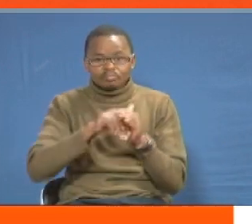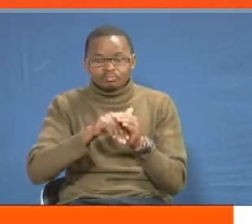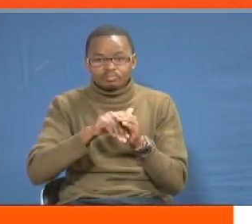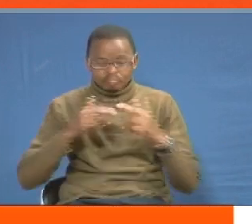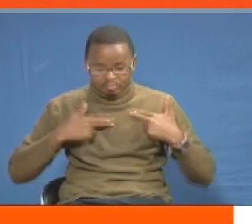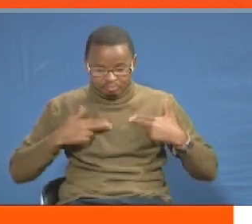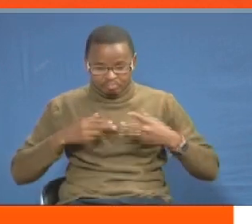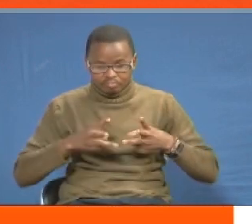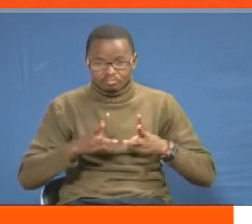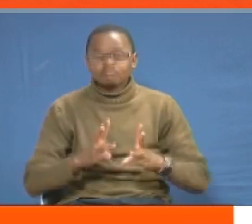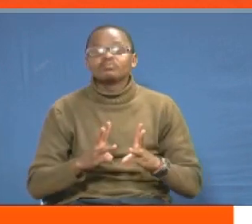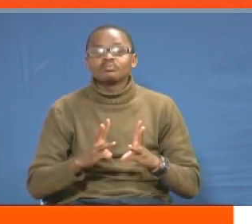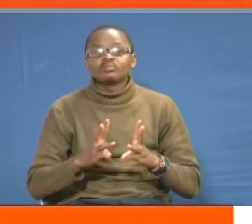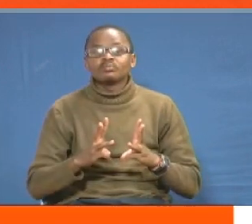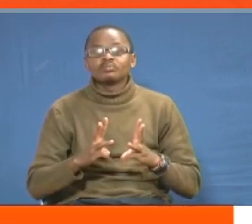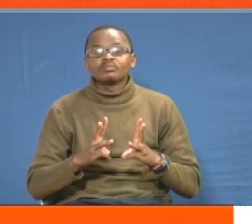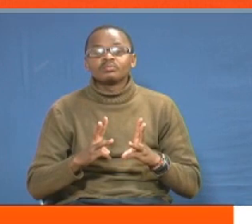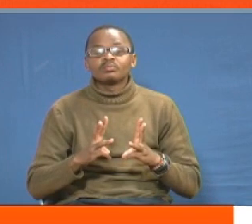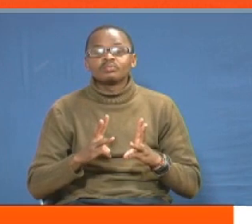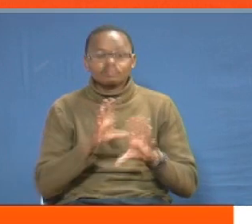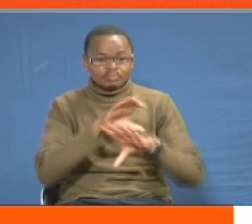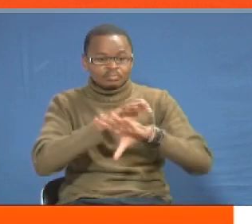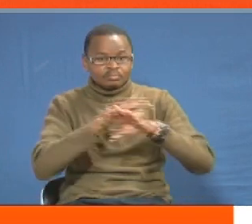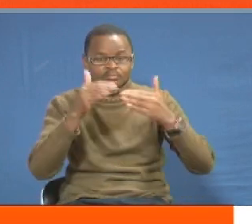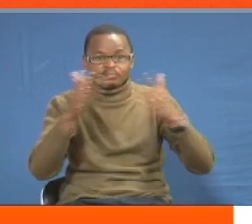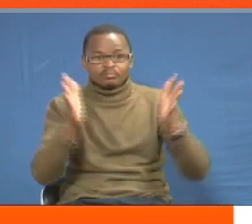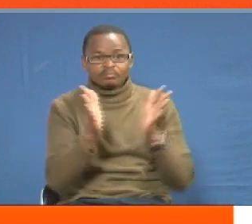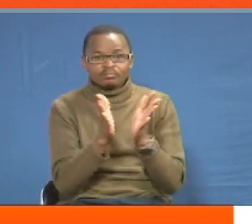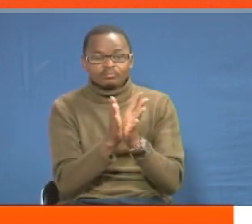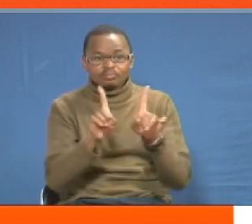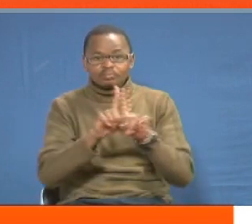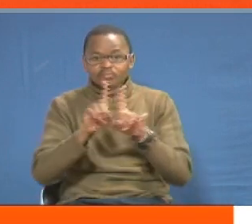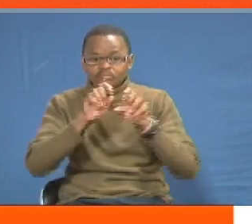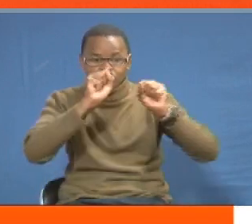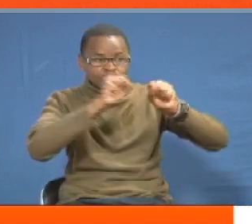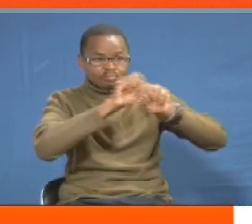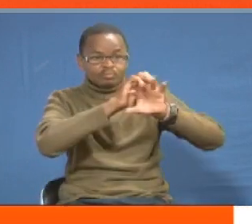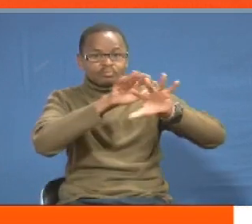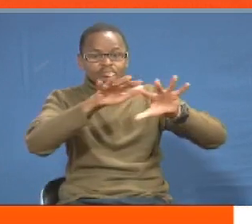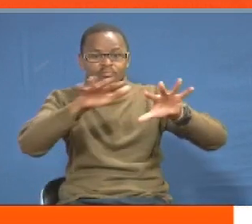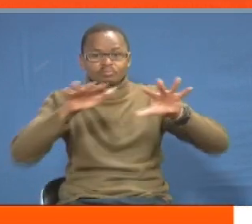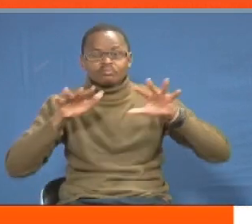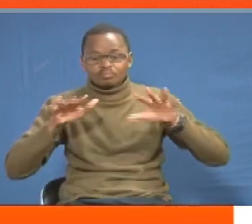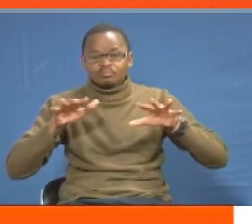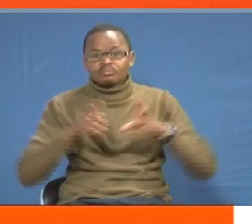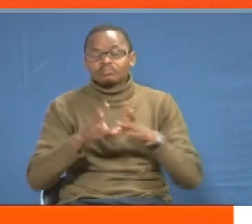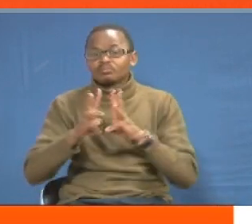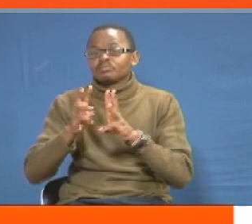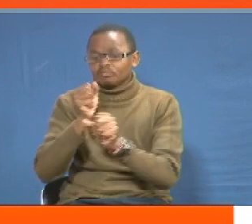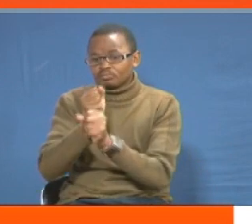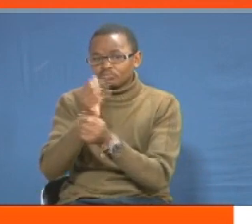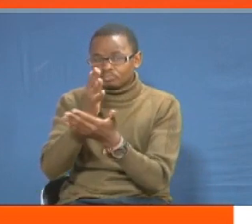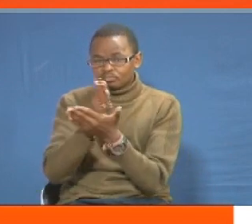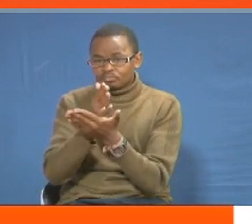in a healthy way, they reach the community and the community is able to distribute. In a way,